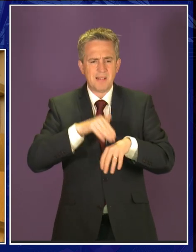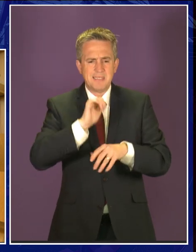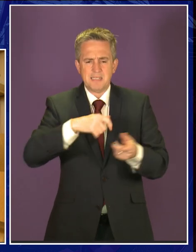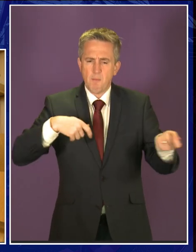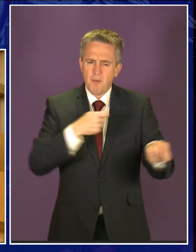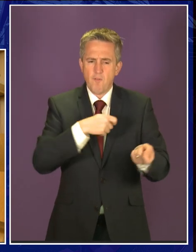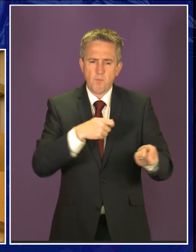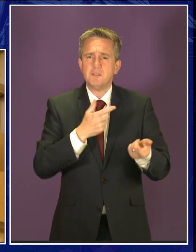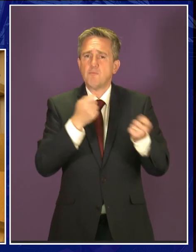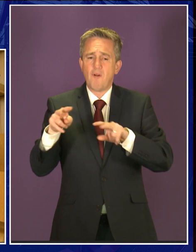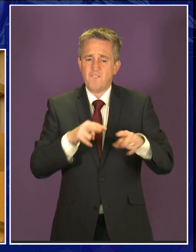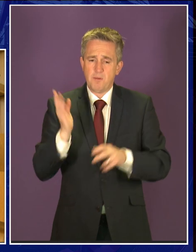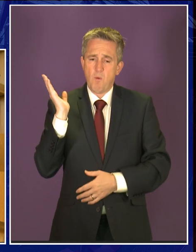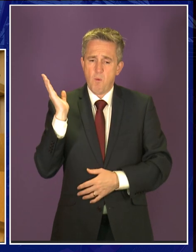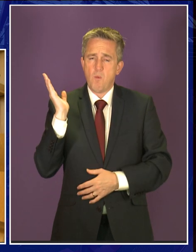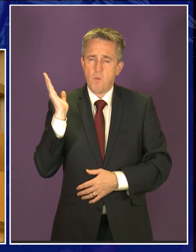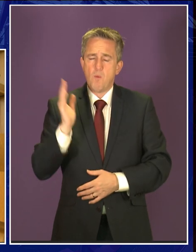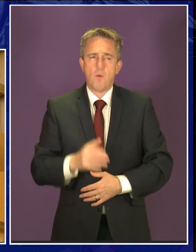can hear it.